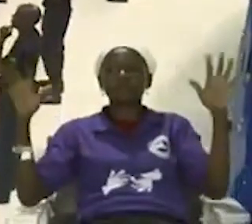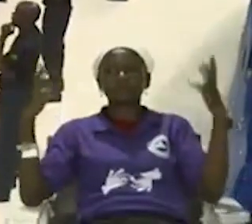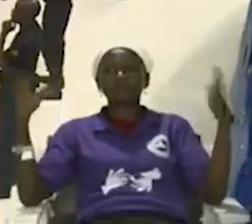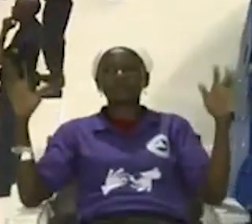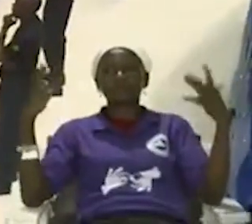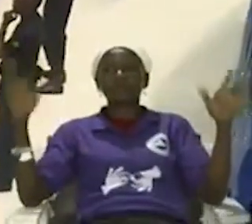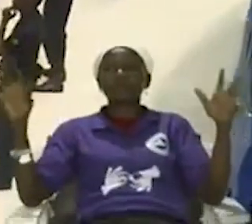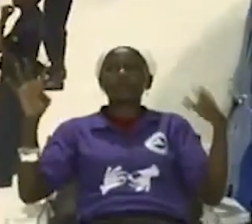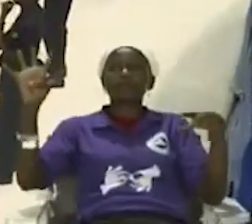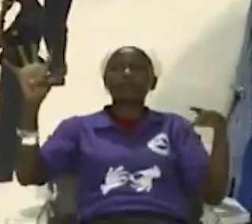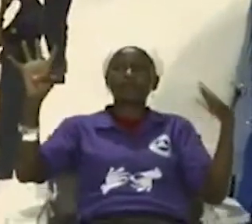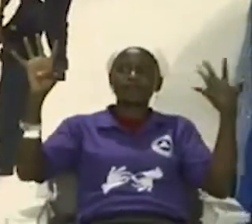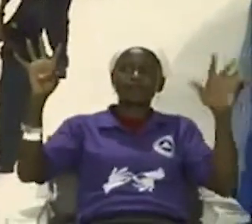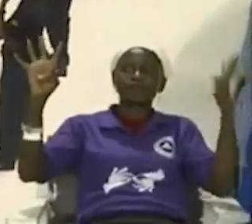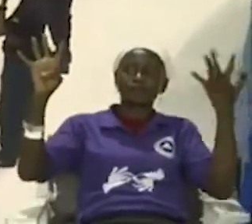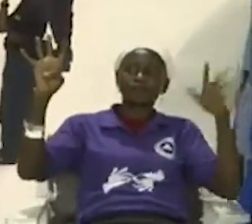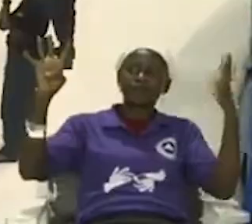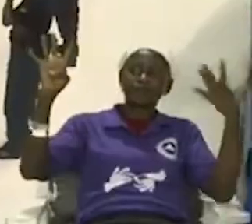4.